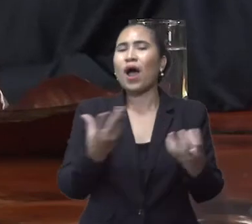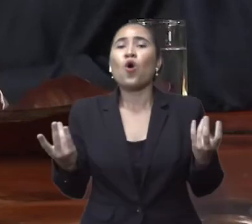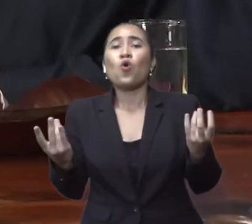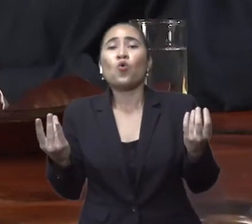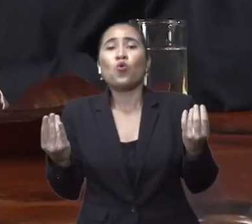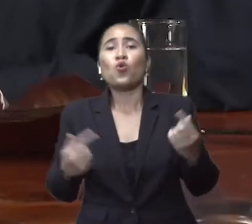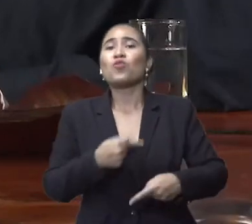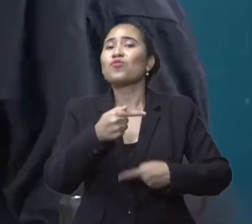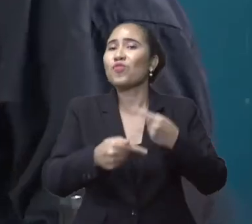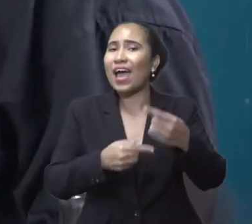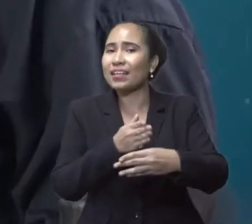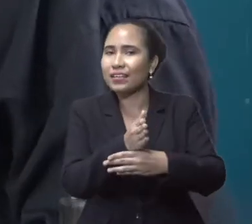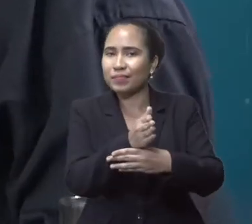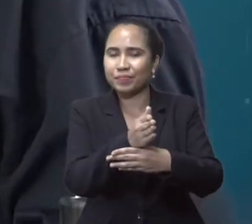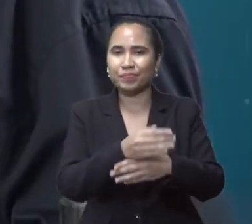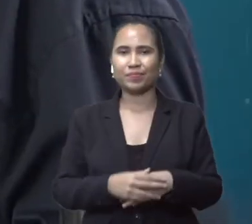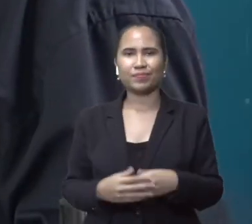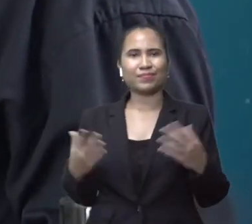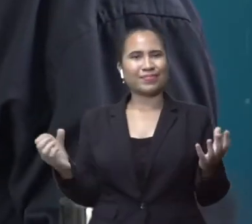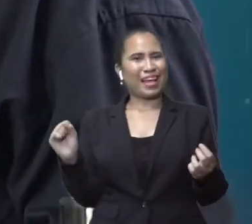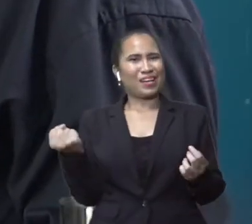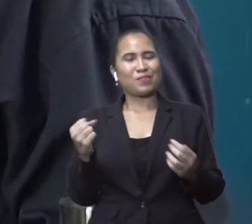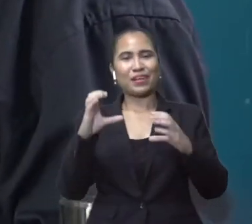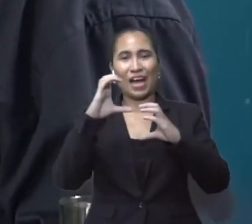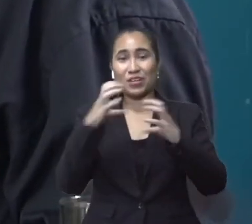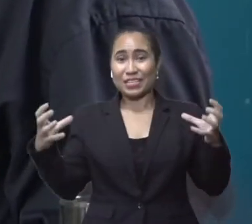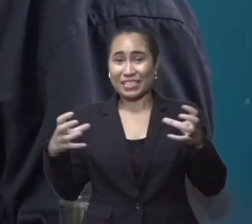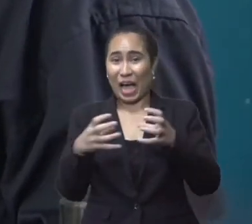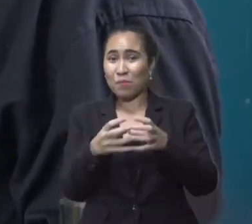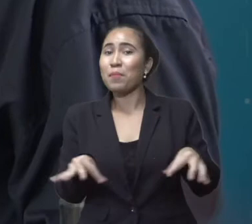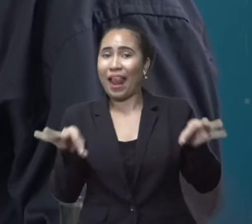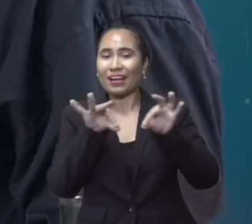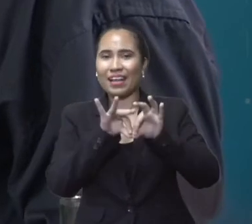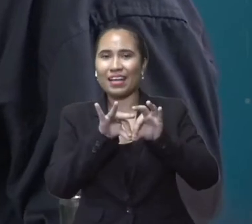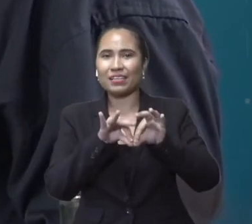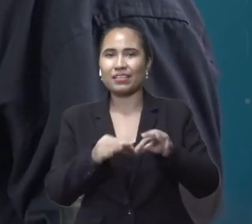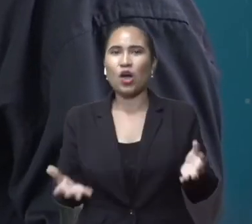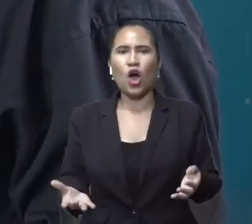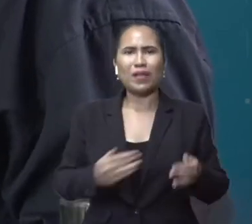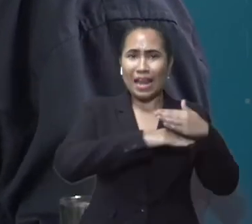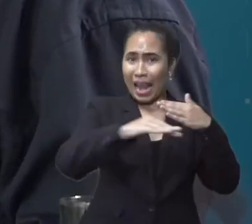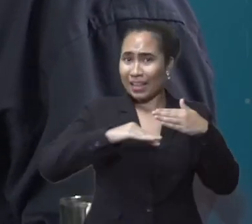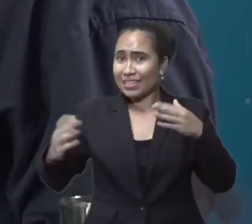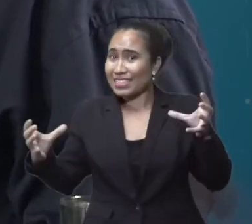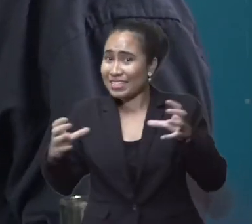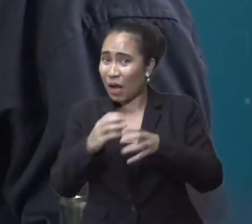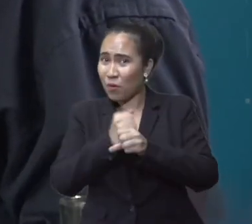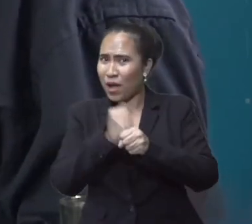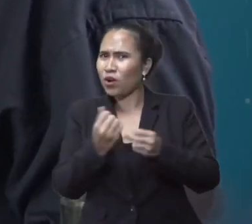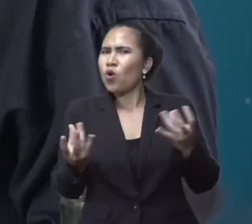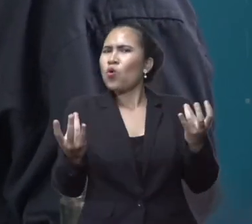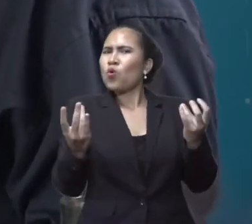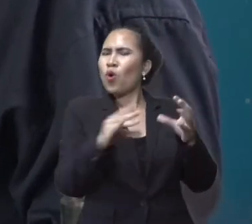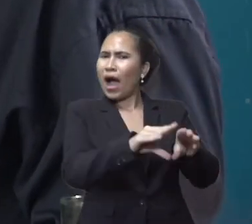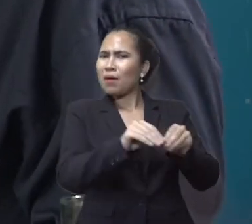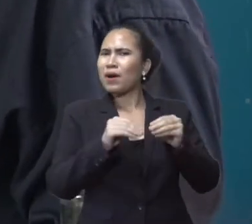them progressing? Well, I mean, this is why CARICOM as a collective is important, because member states can work with each other to try and